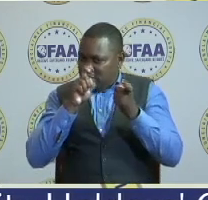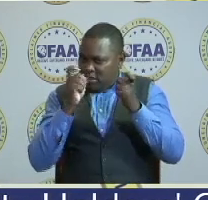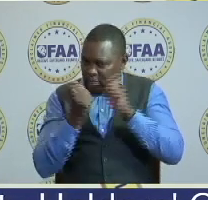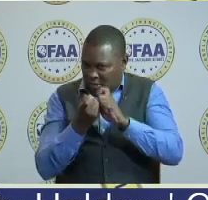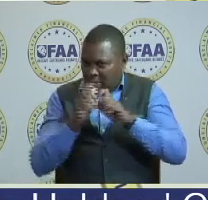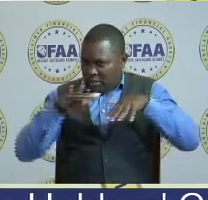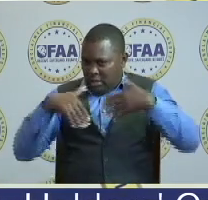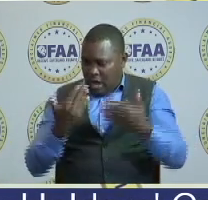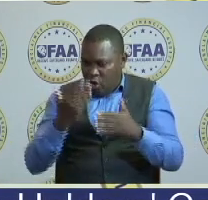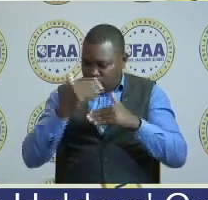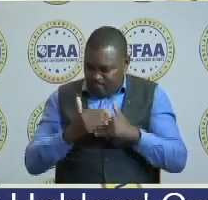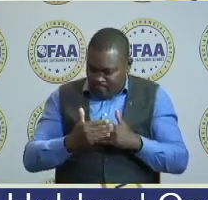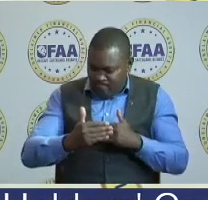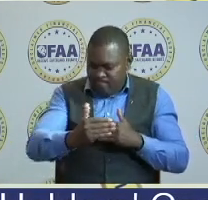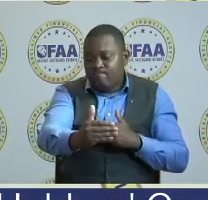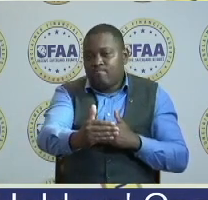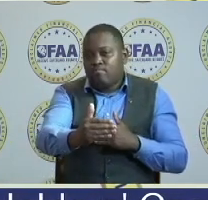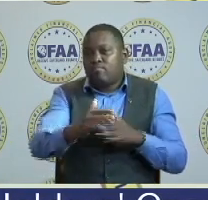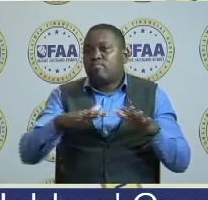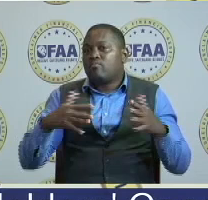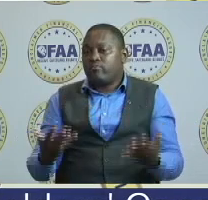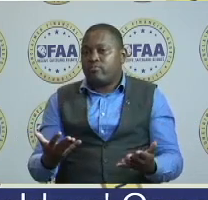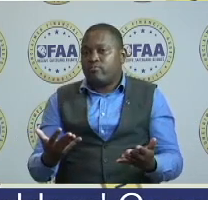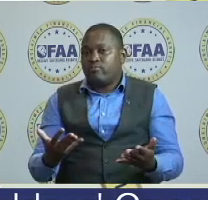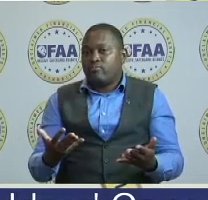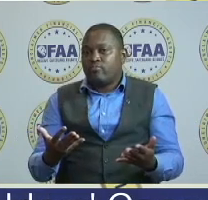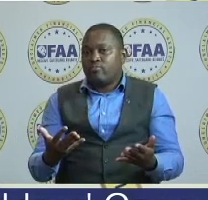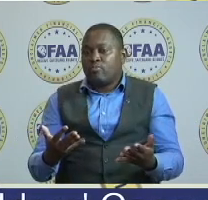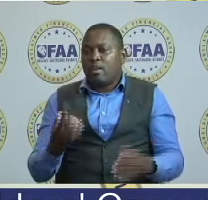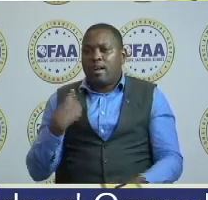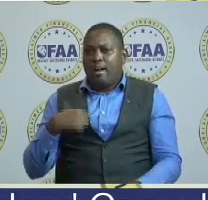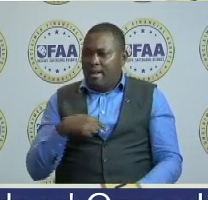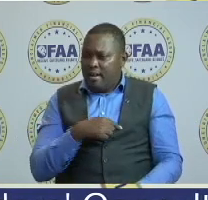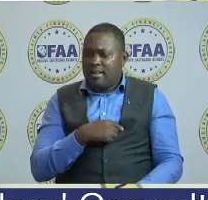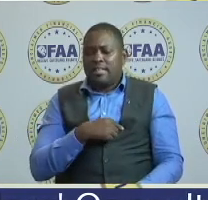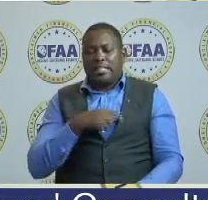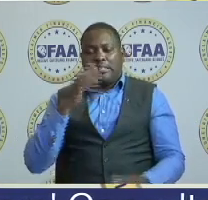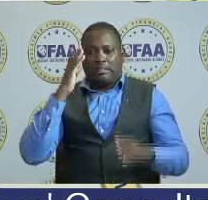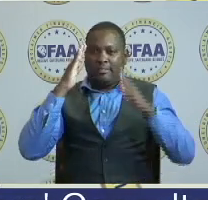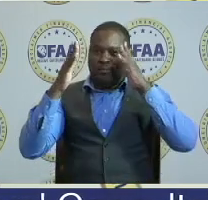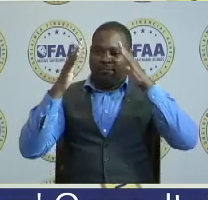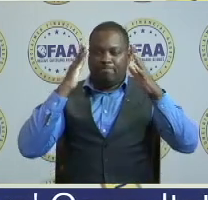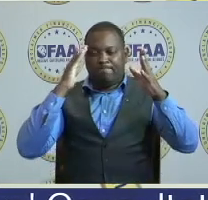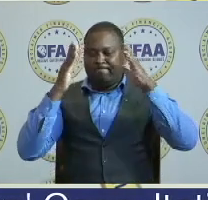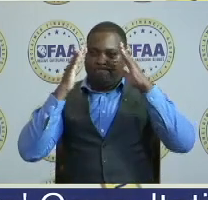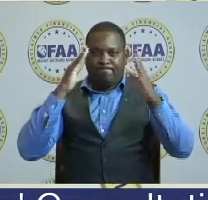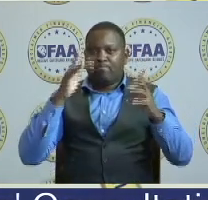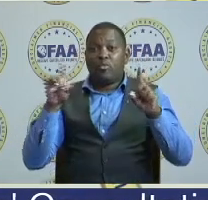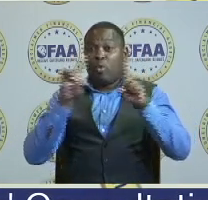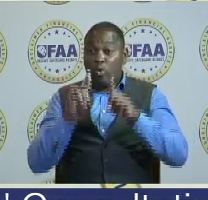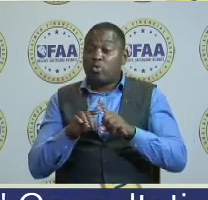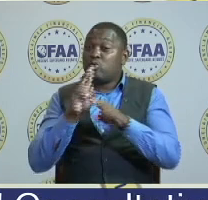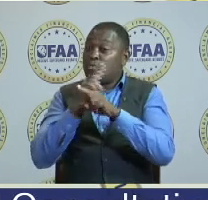go forward would be to be a lot more innovative and to leverage